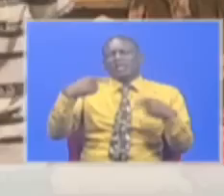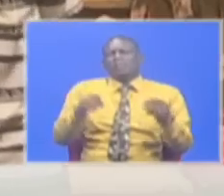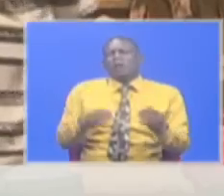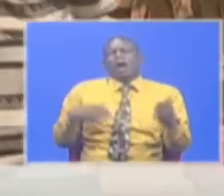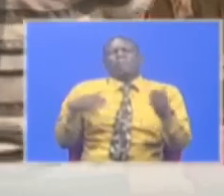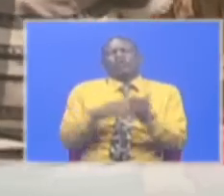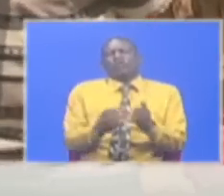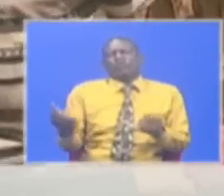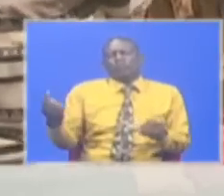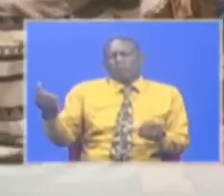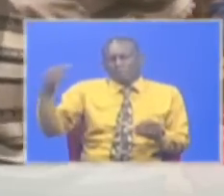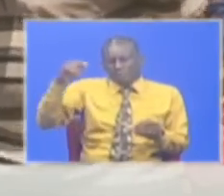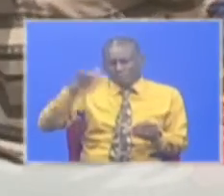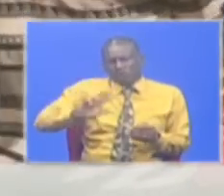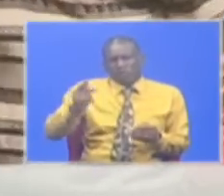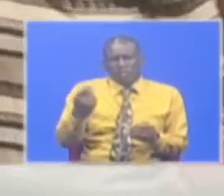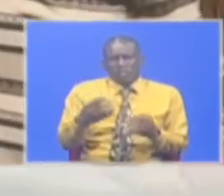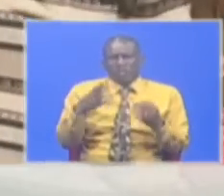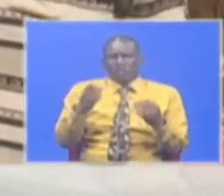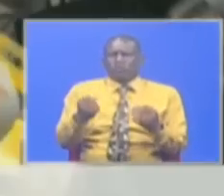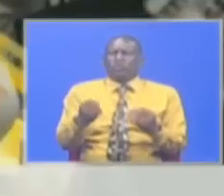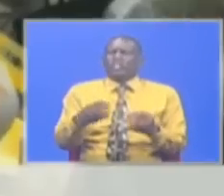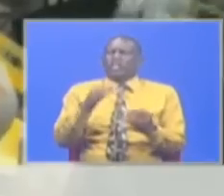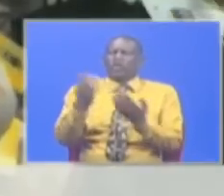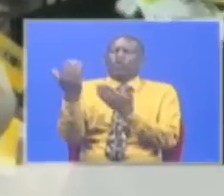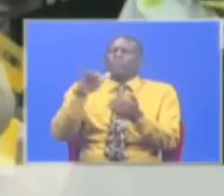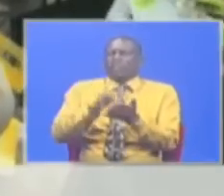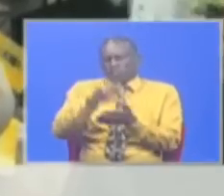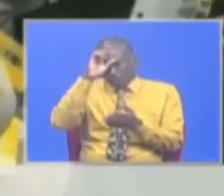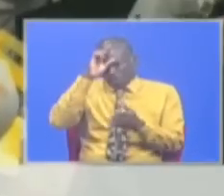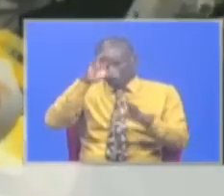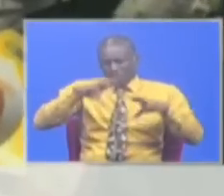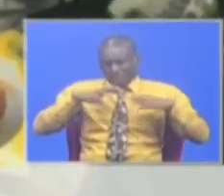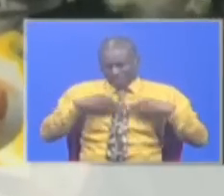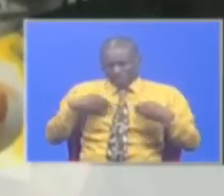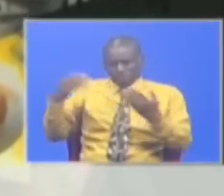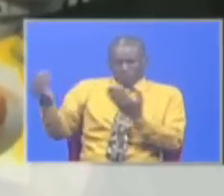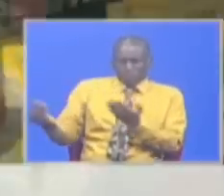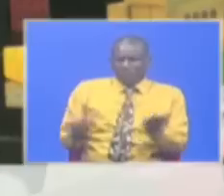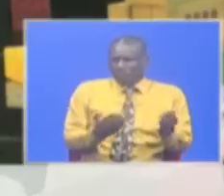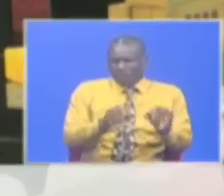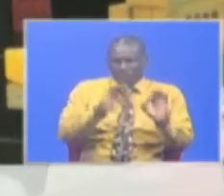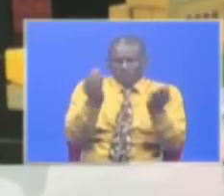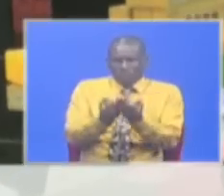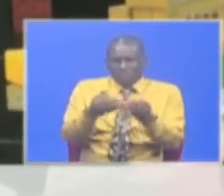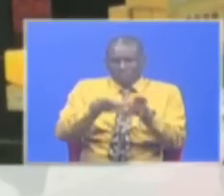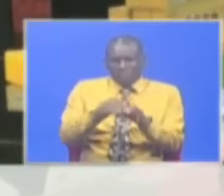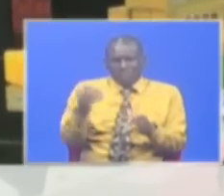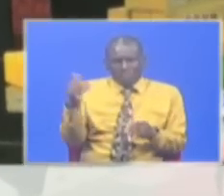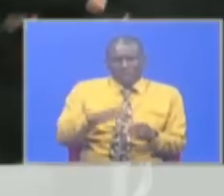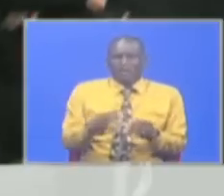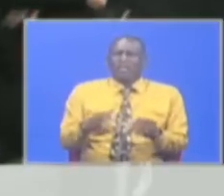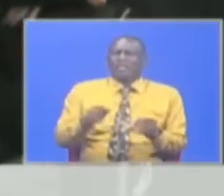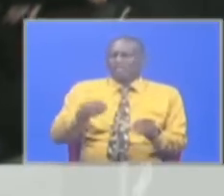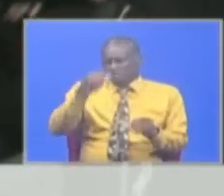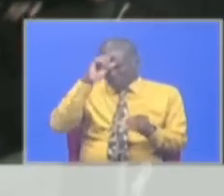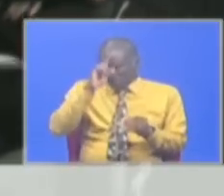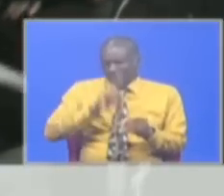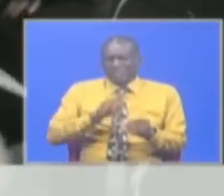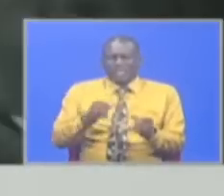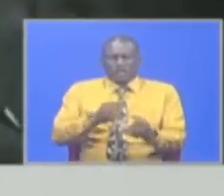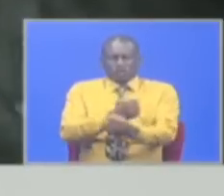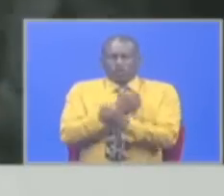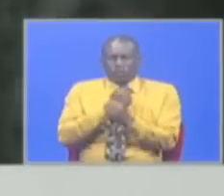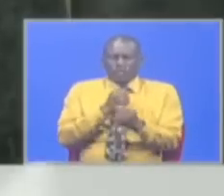government will heed their plea and bring their children back. The government in the meantime says it is confident of its preparedness to handle any suspected